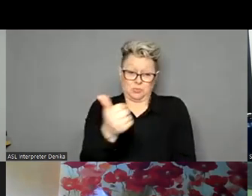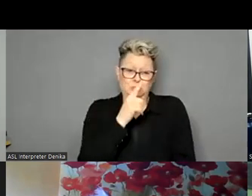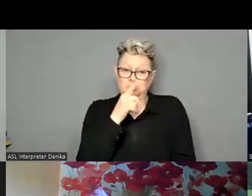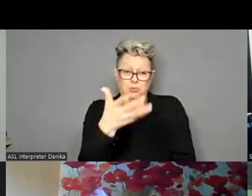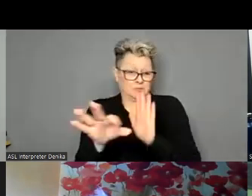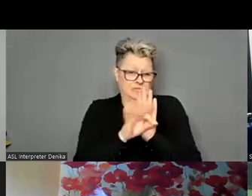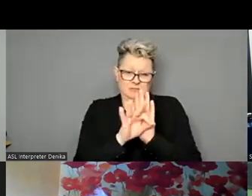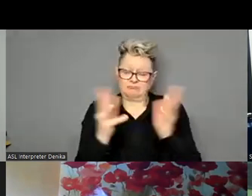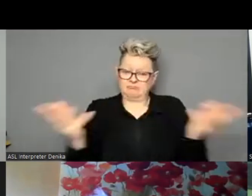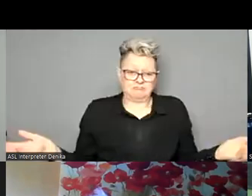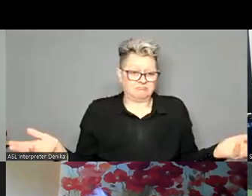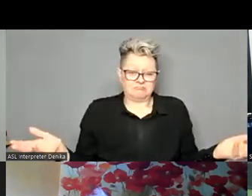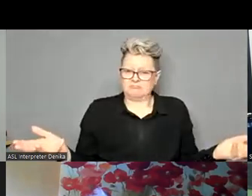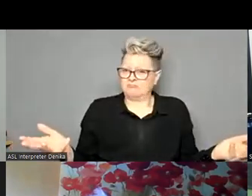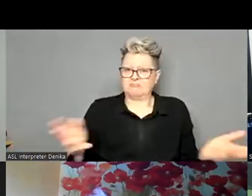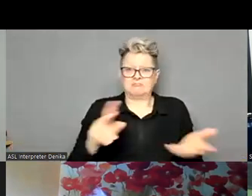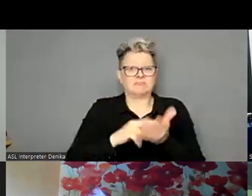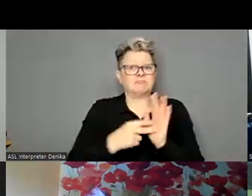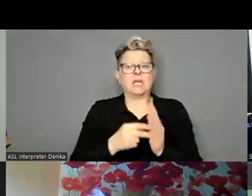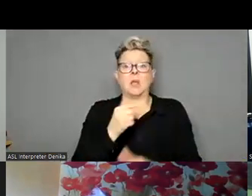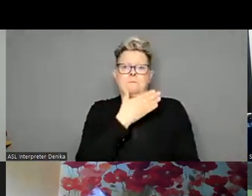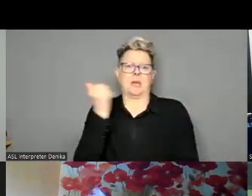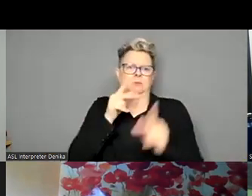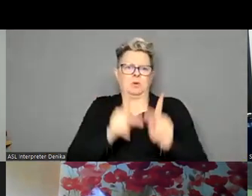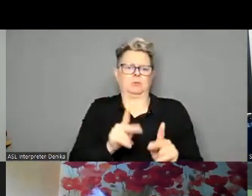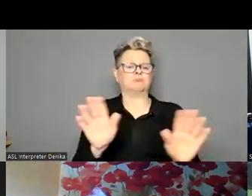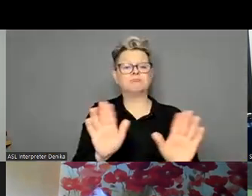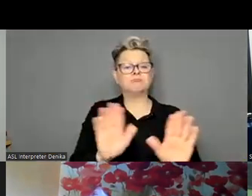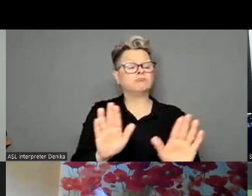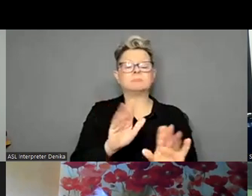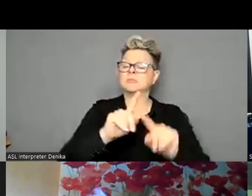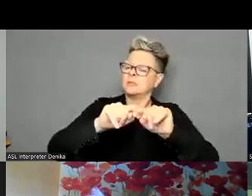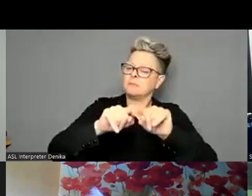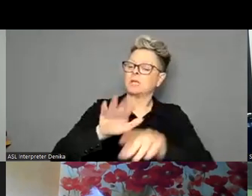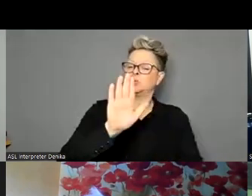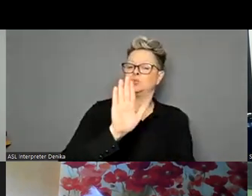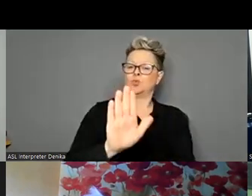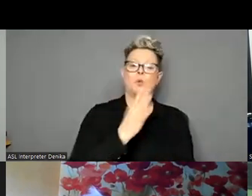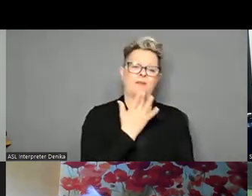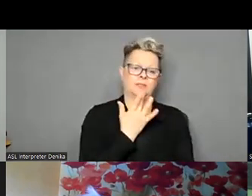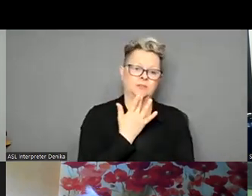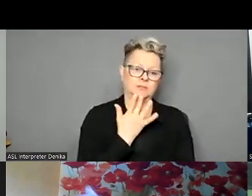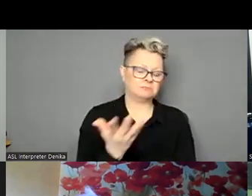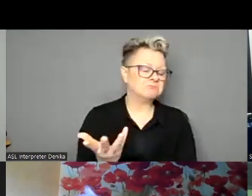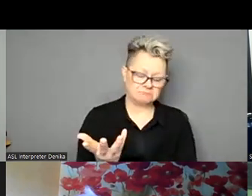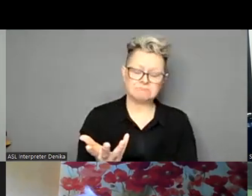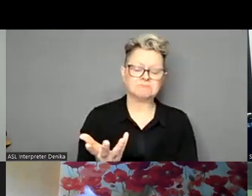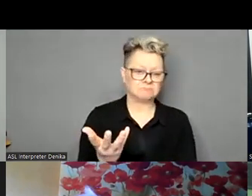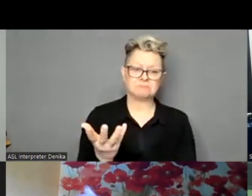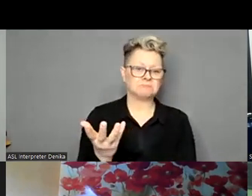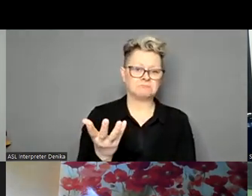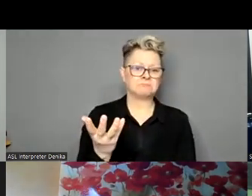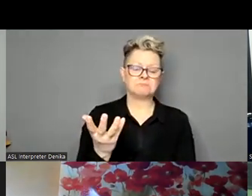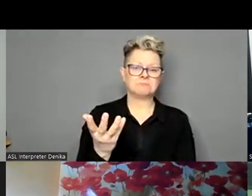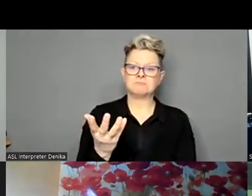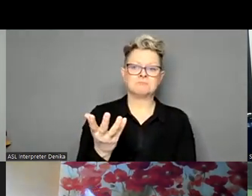There's no one size fits all answer. It really depends on your scenario, and it is possible to get